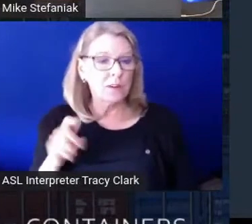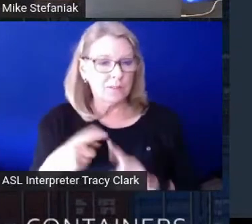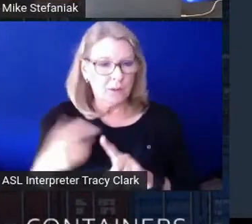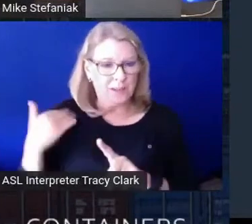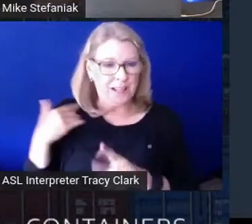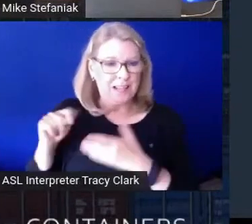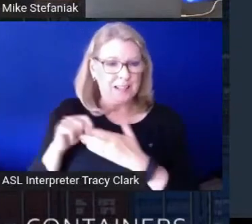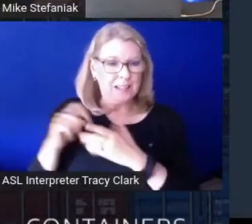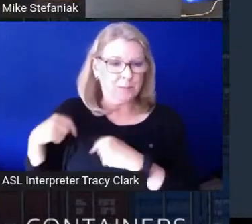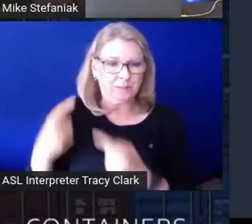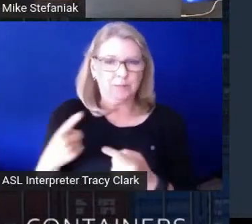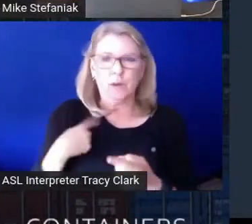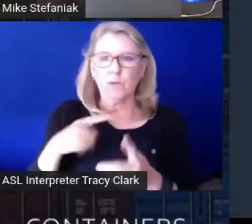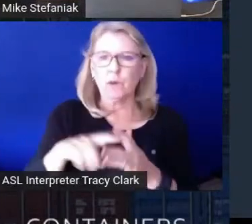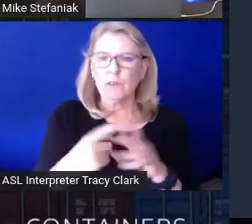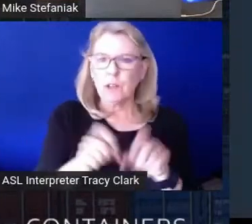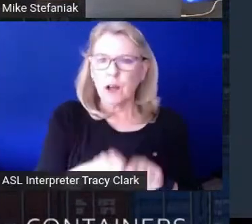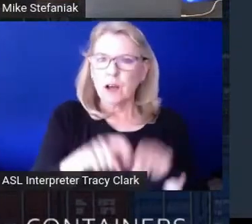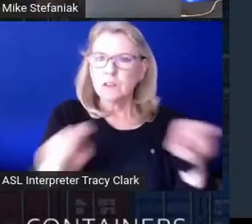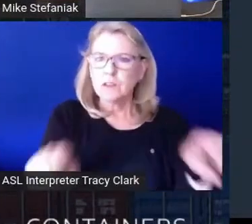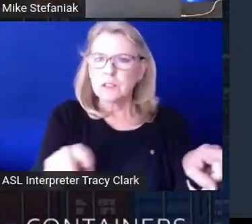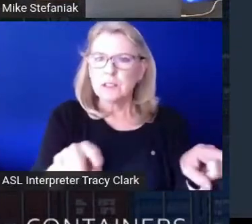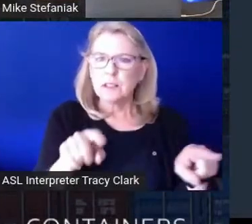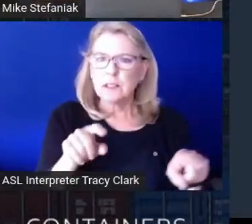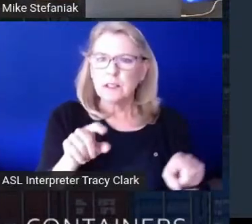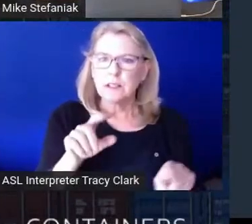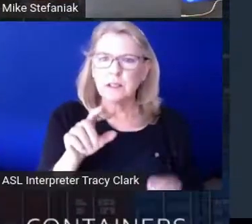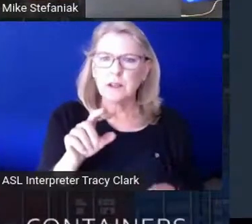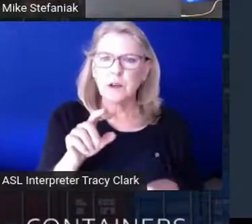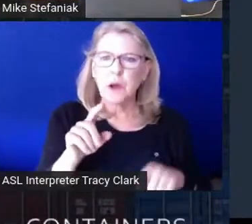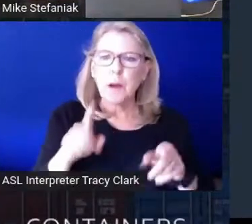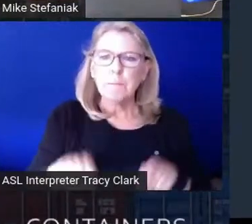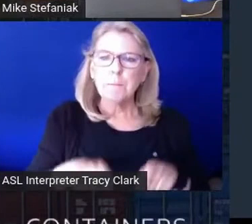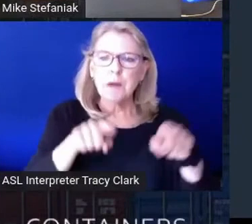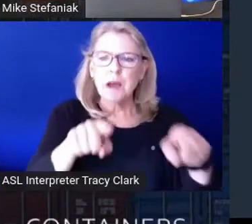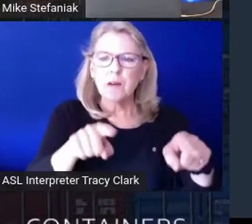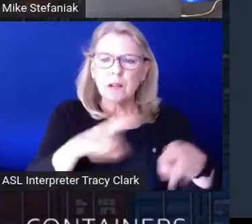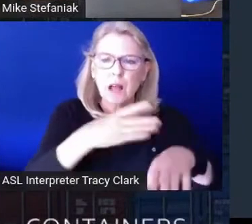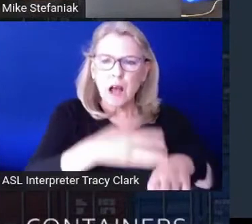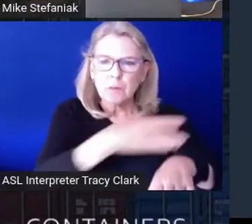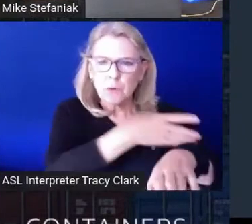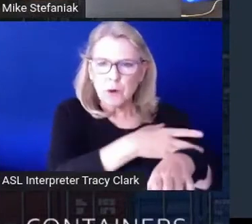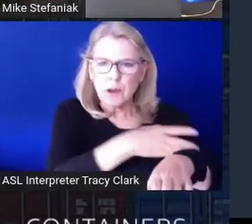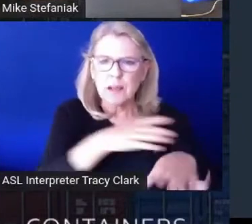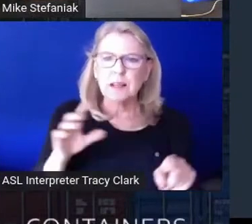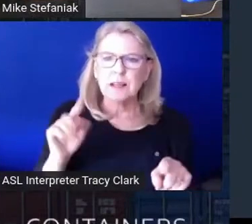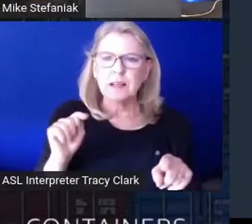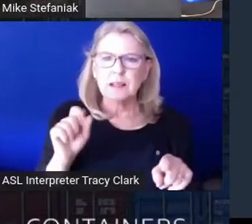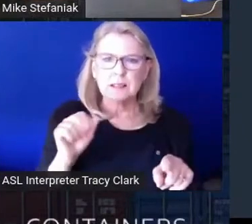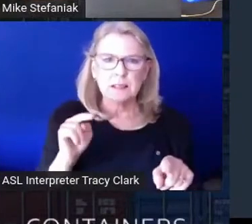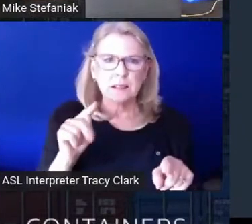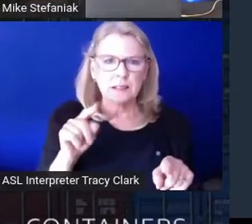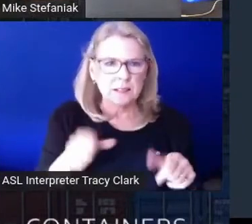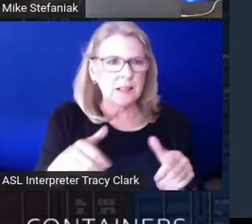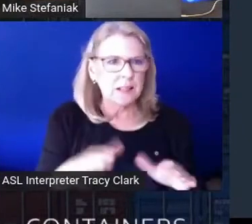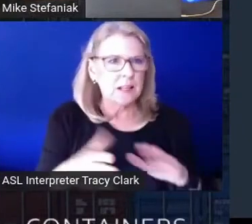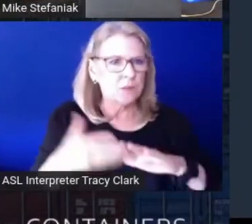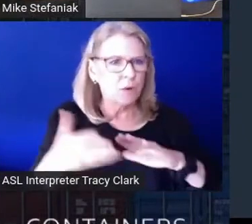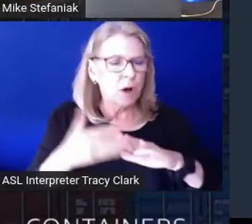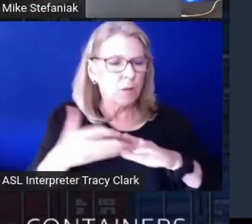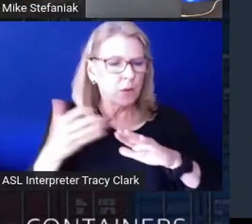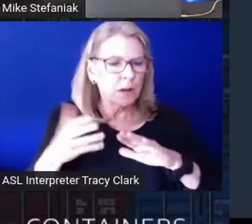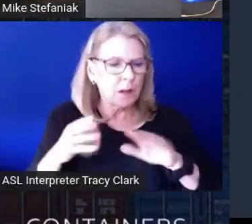parallel node group upgrades. Taints lets you isolate workloads within a cluster. Parallel upgrades, if you're